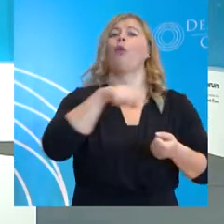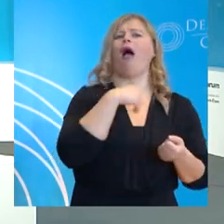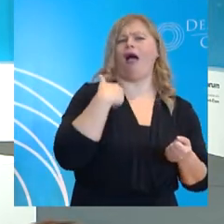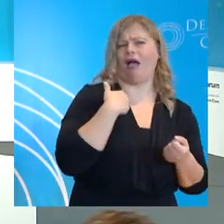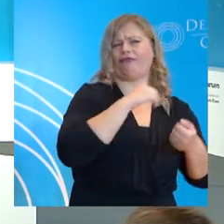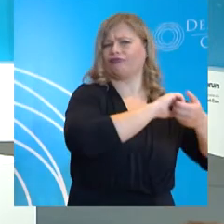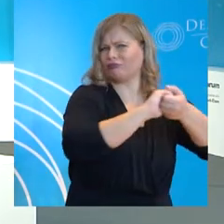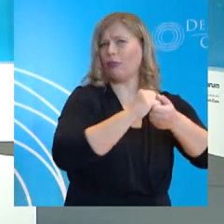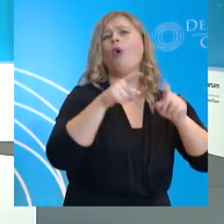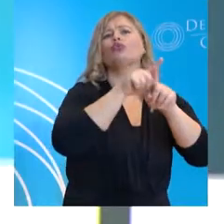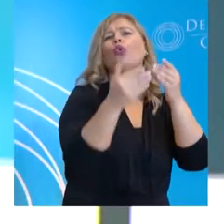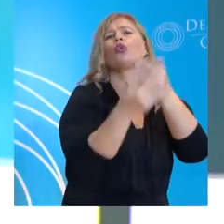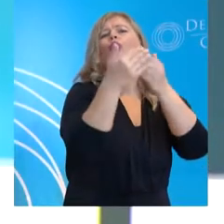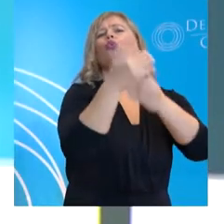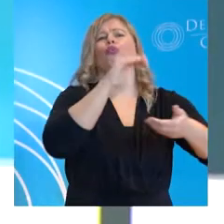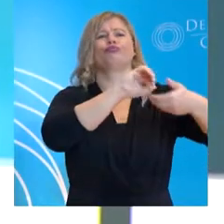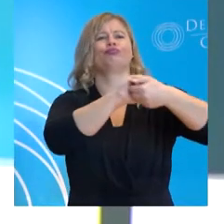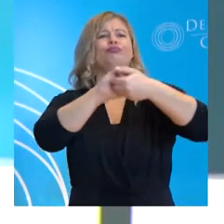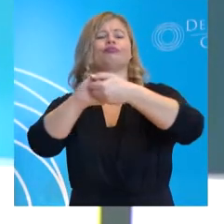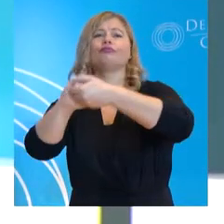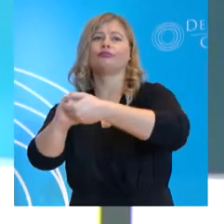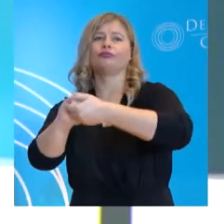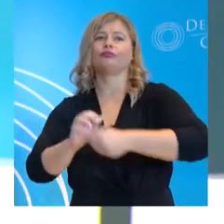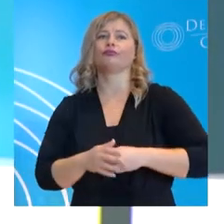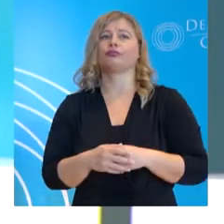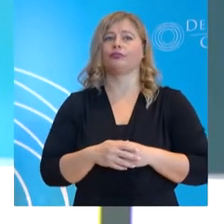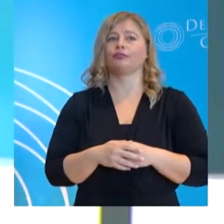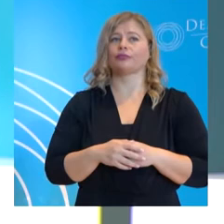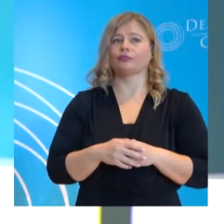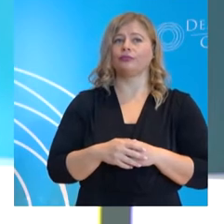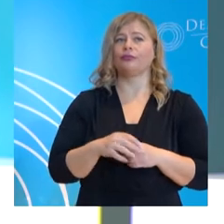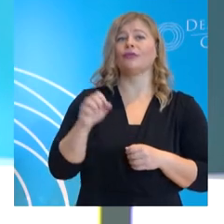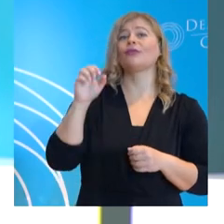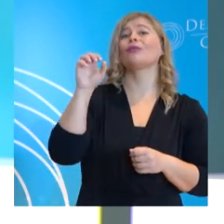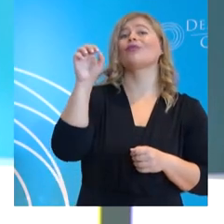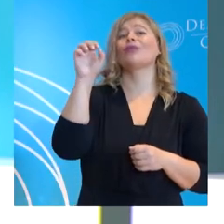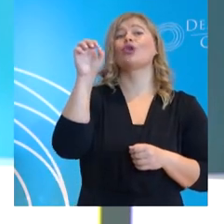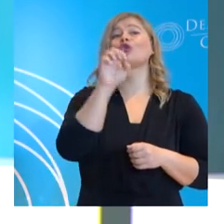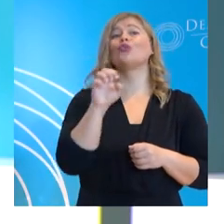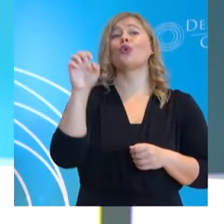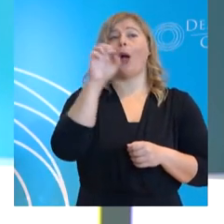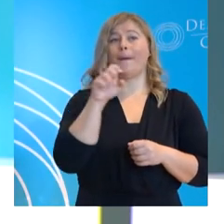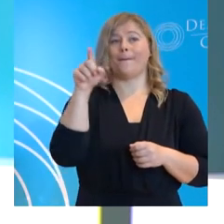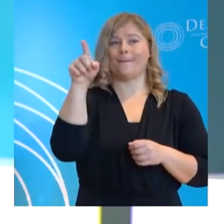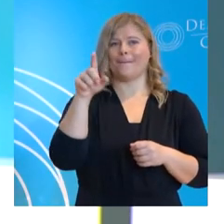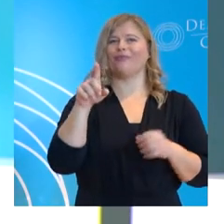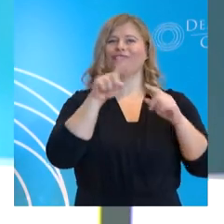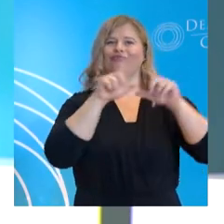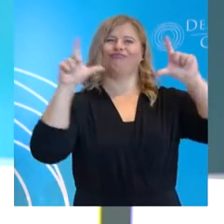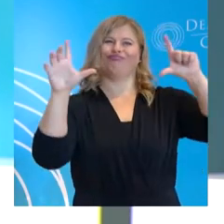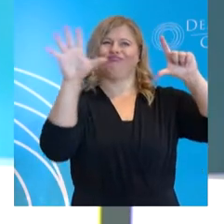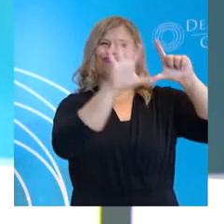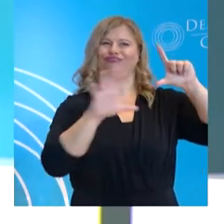alliance within NATO? I would argue that Europe, as a continent, needs to align its economic strength with